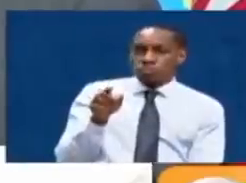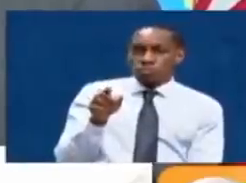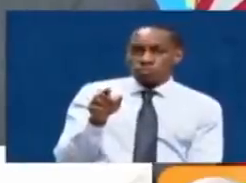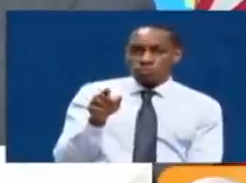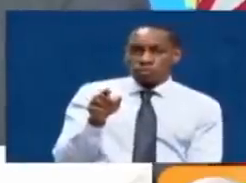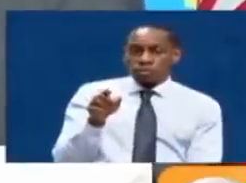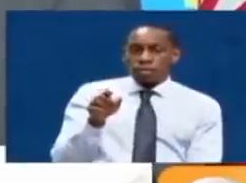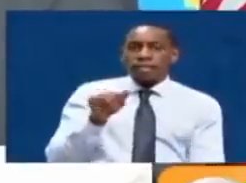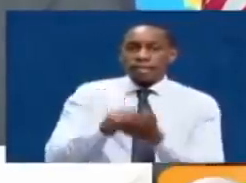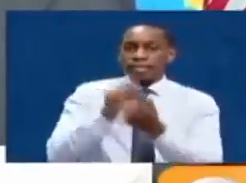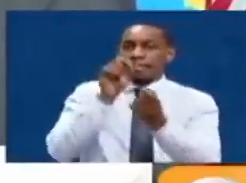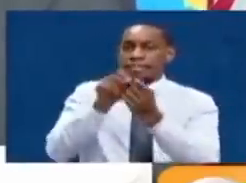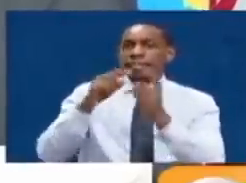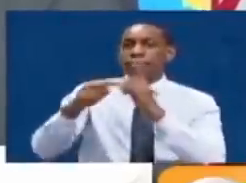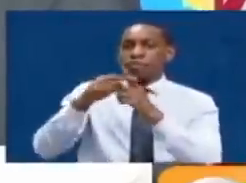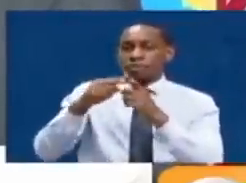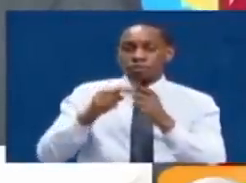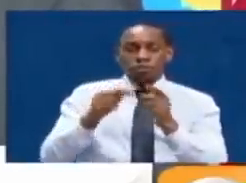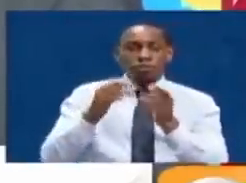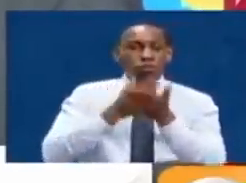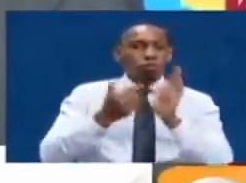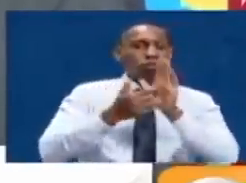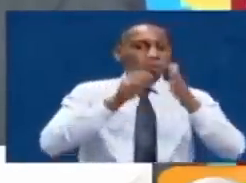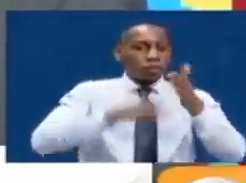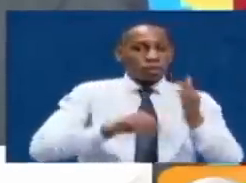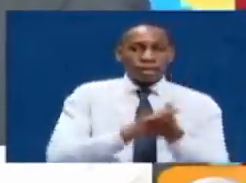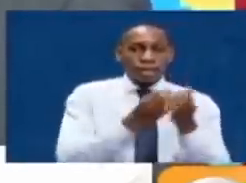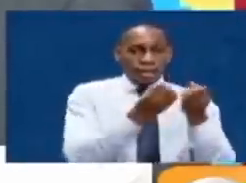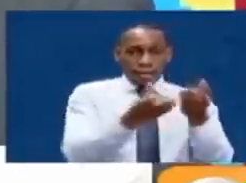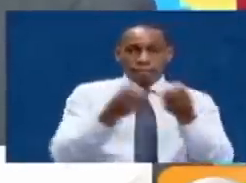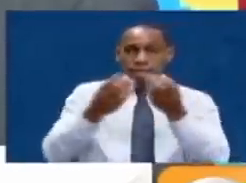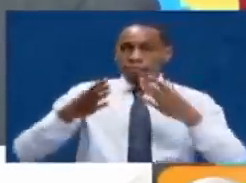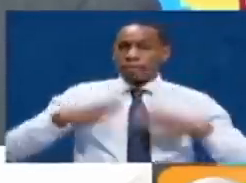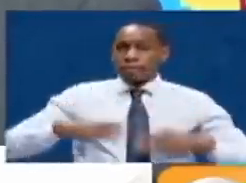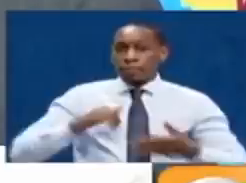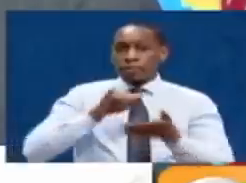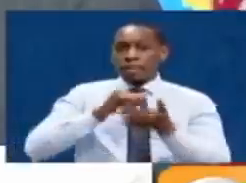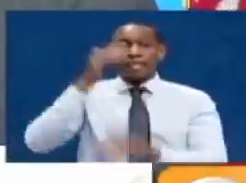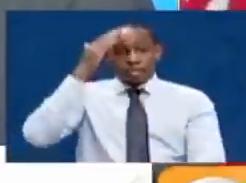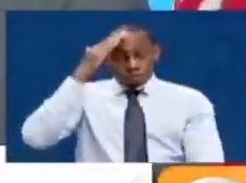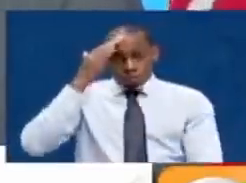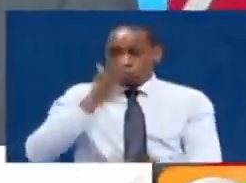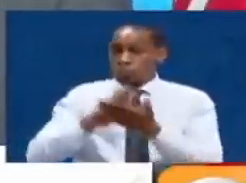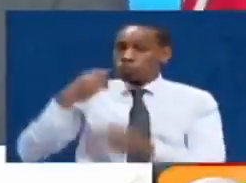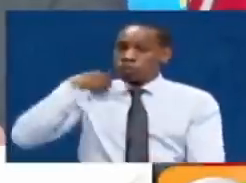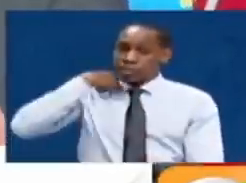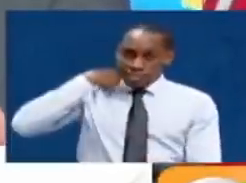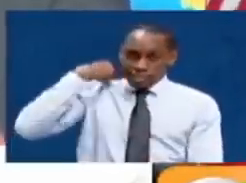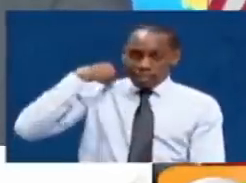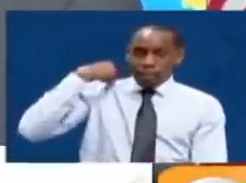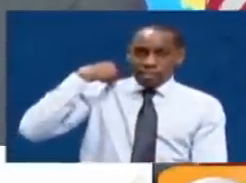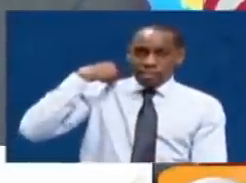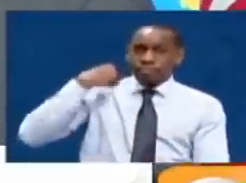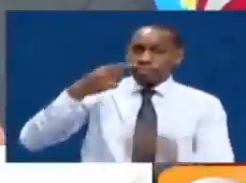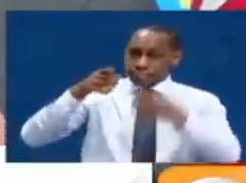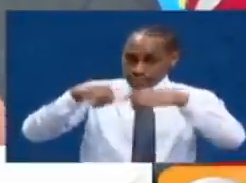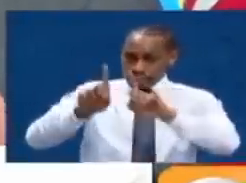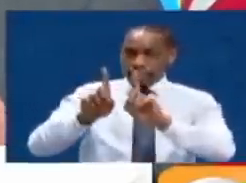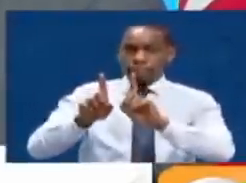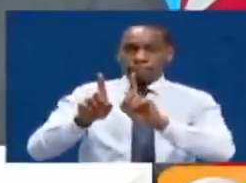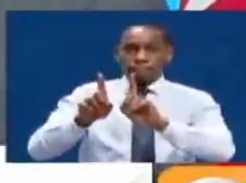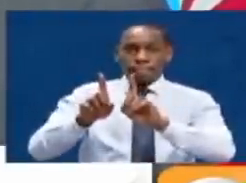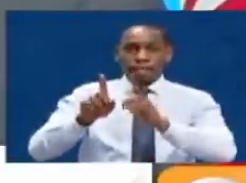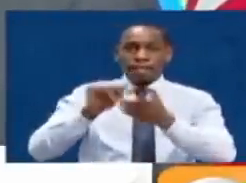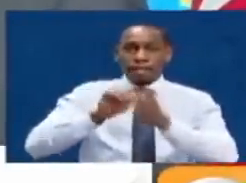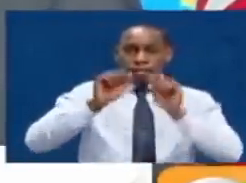you know, get tested positive, it just tells you how many of our own people are sacrificing themselves